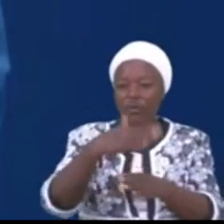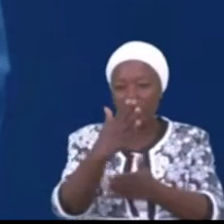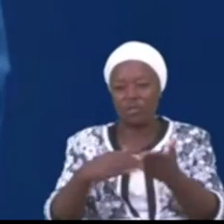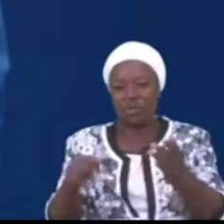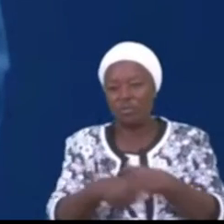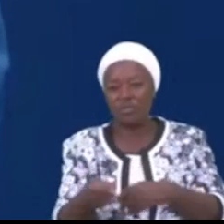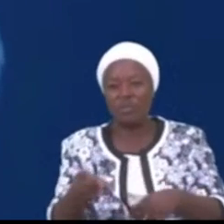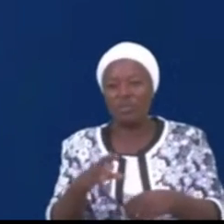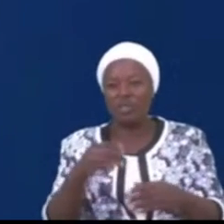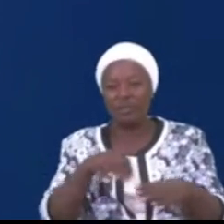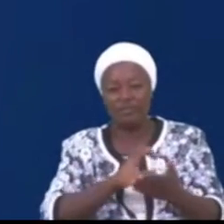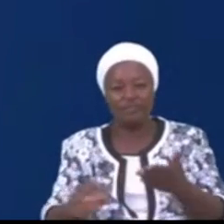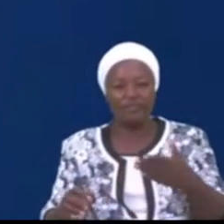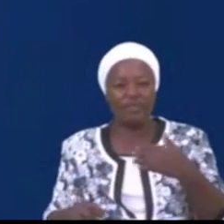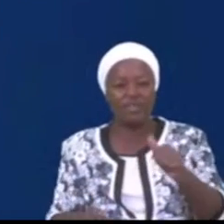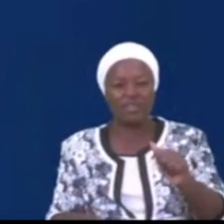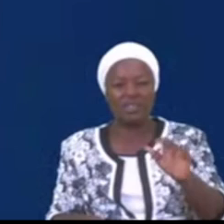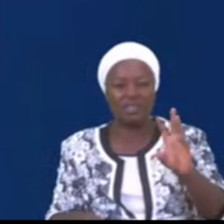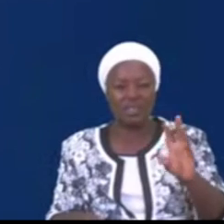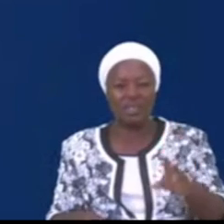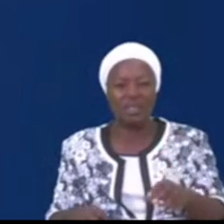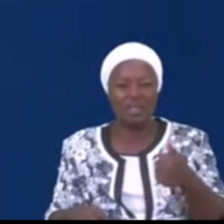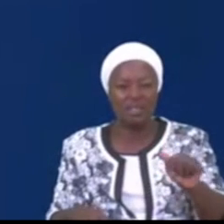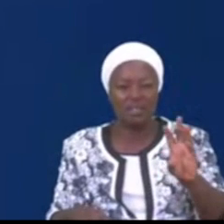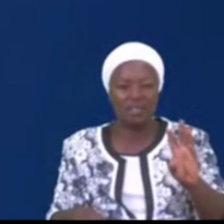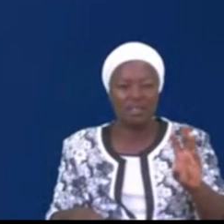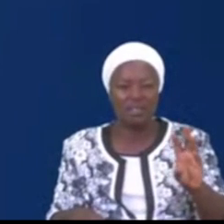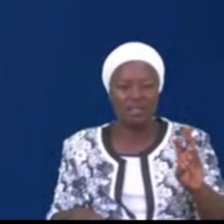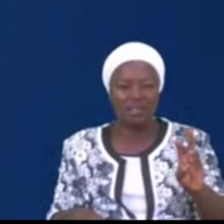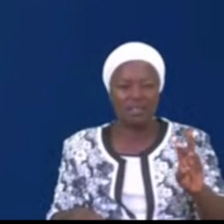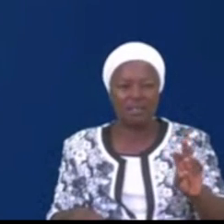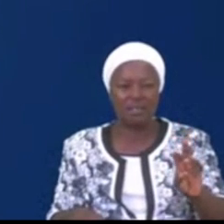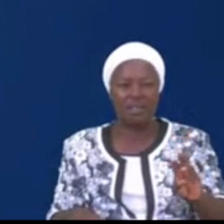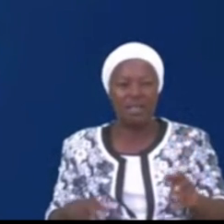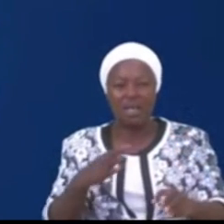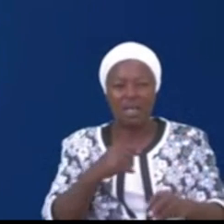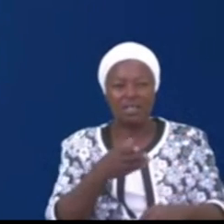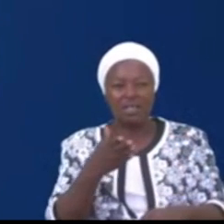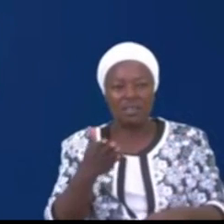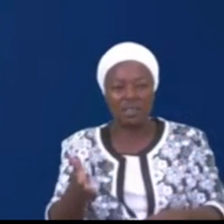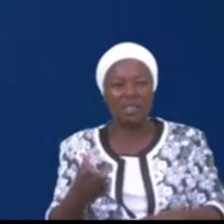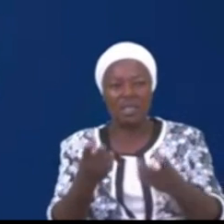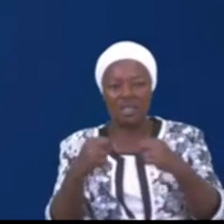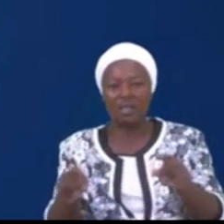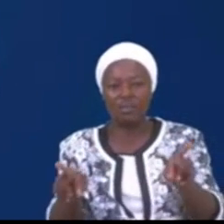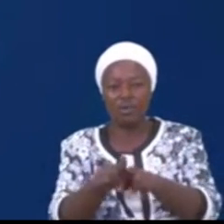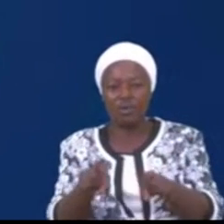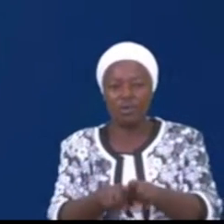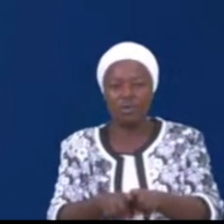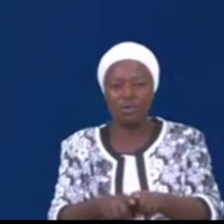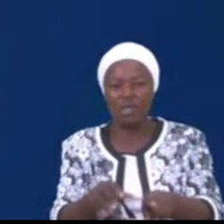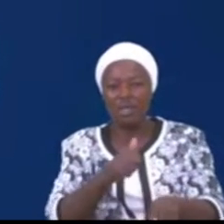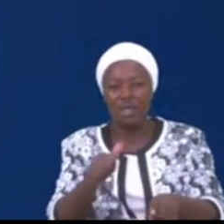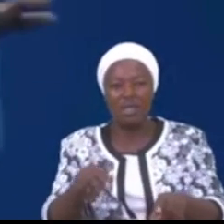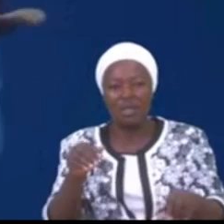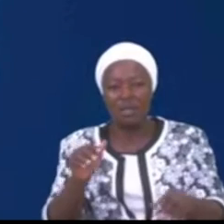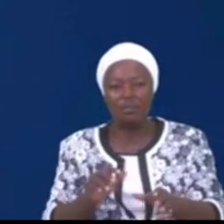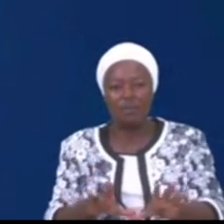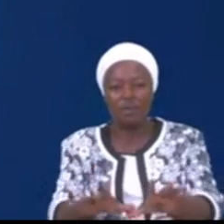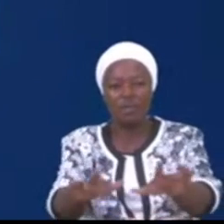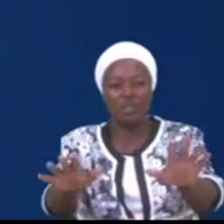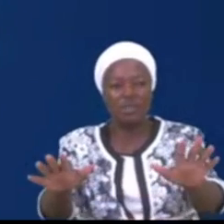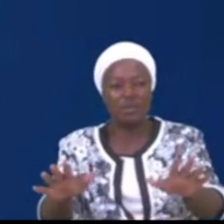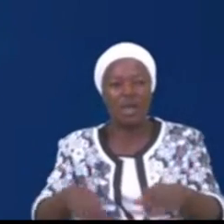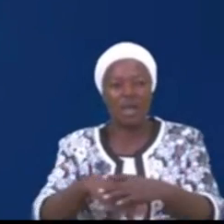verse 16, it says in verse 16, and there came also a multitude out of